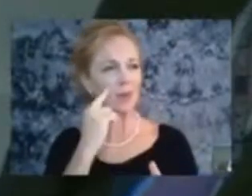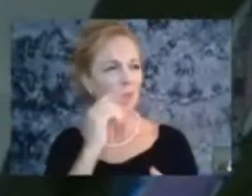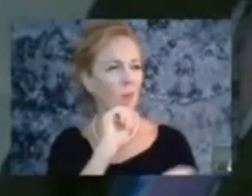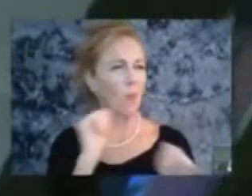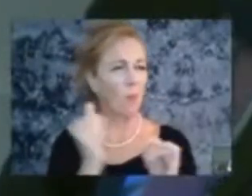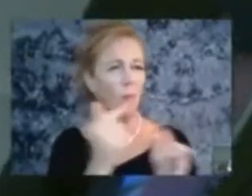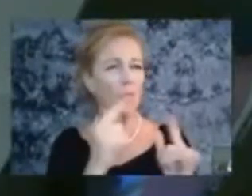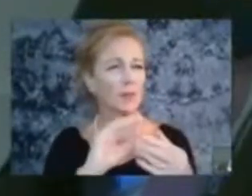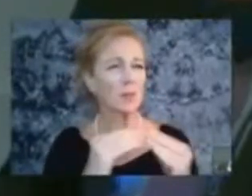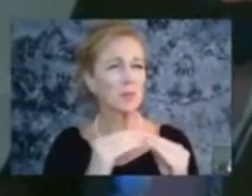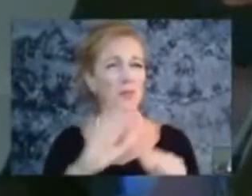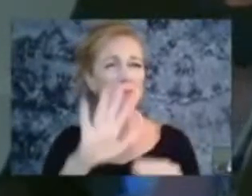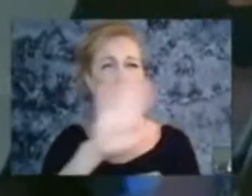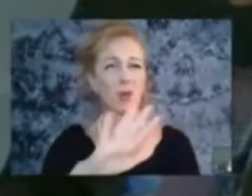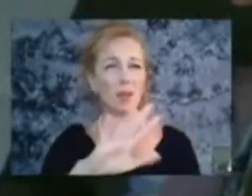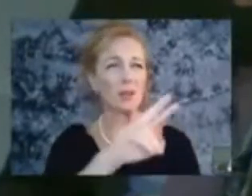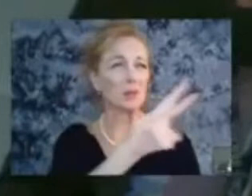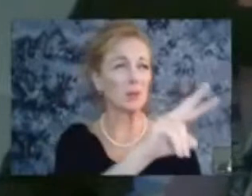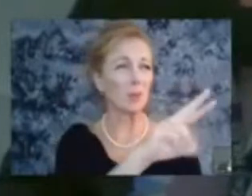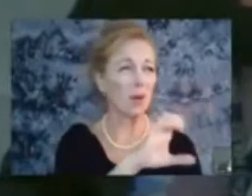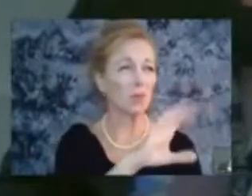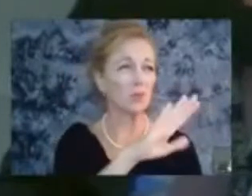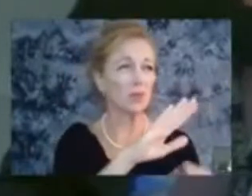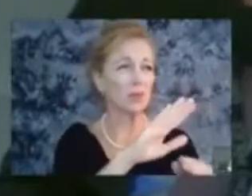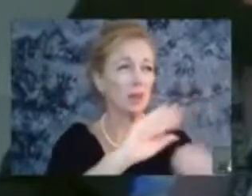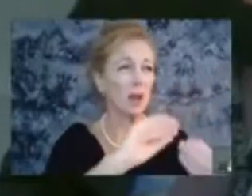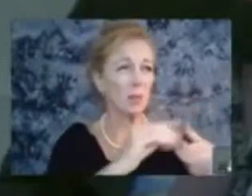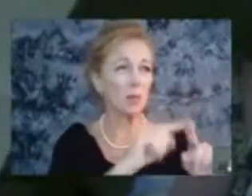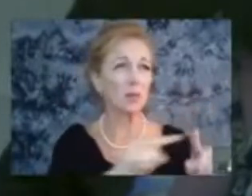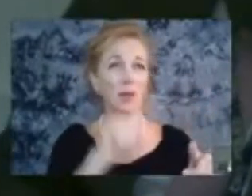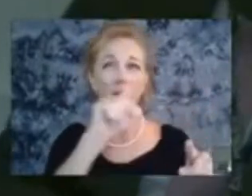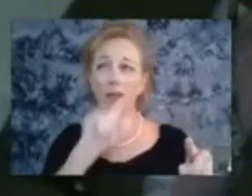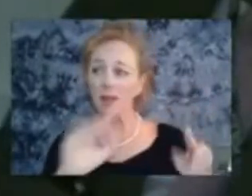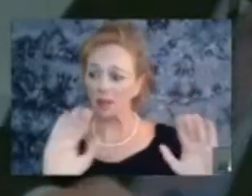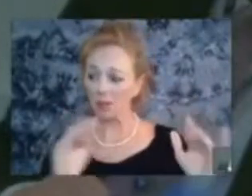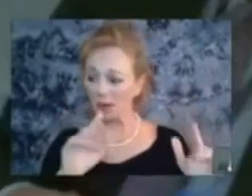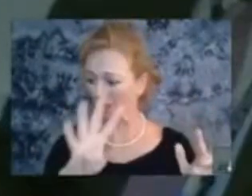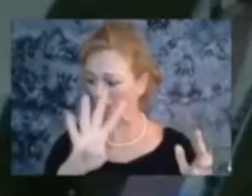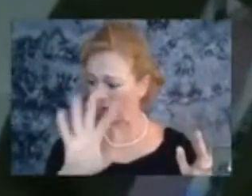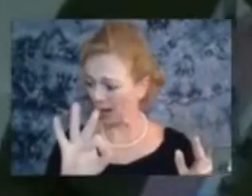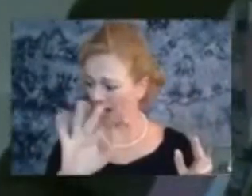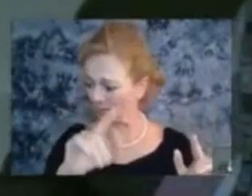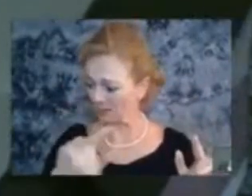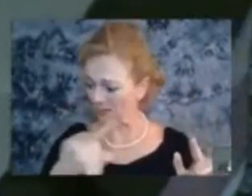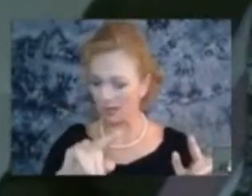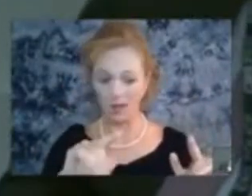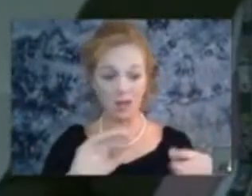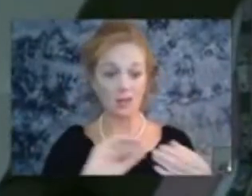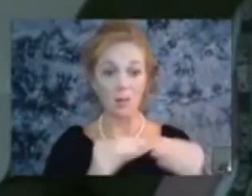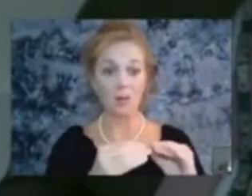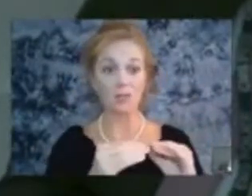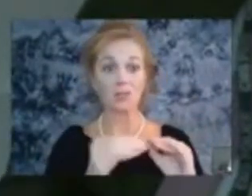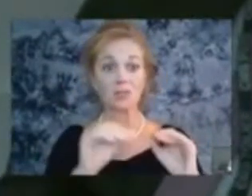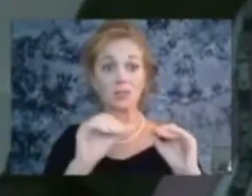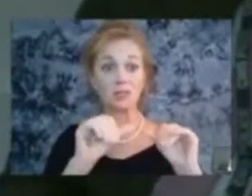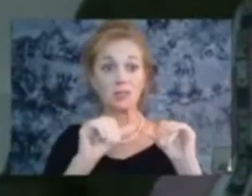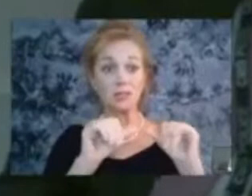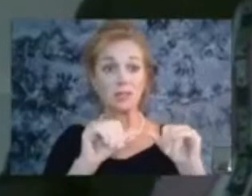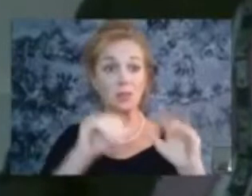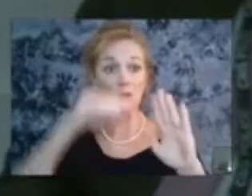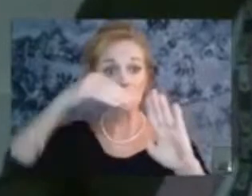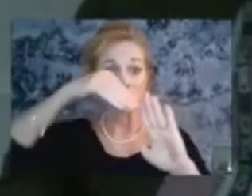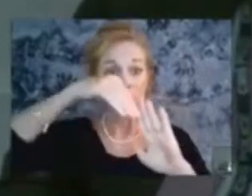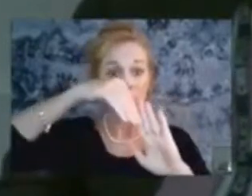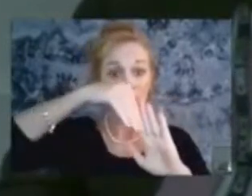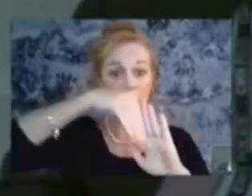200 level versus 49 per 100,000. And our numbers since then have continued to drop. One of my colleagues even